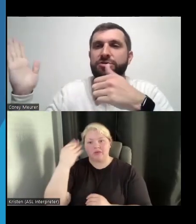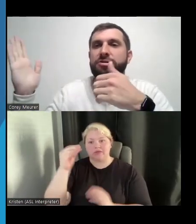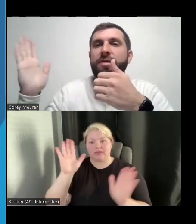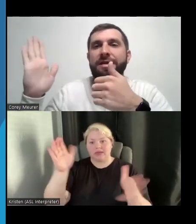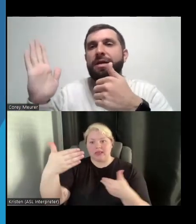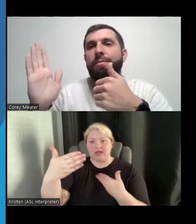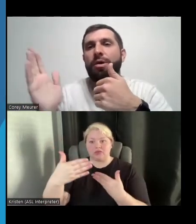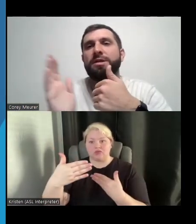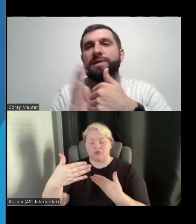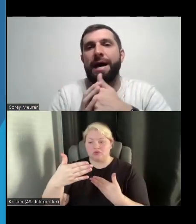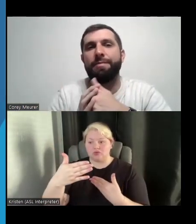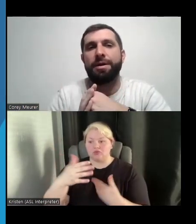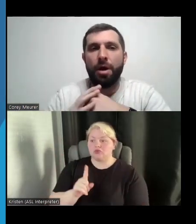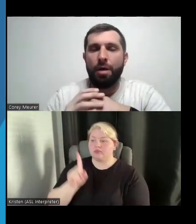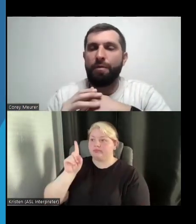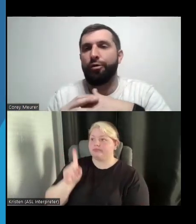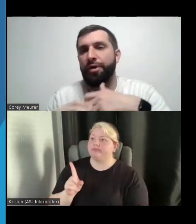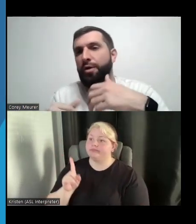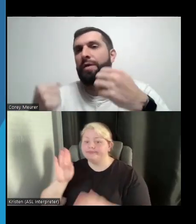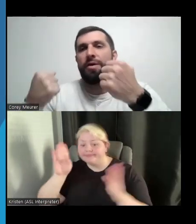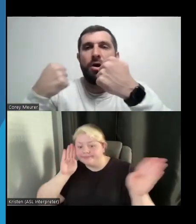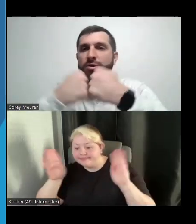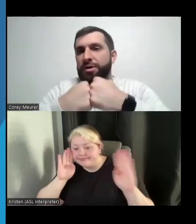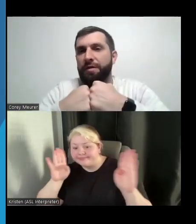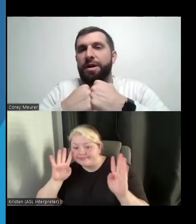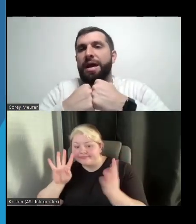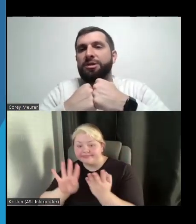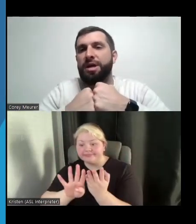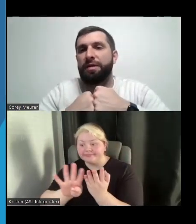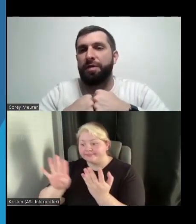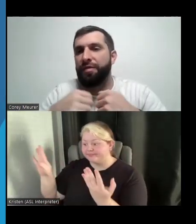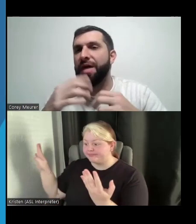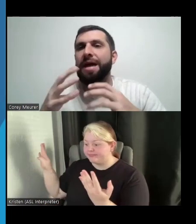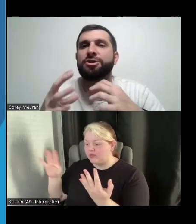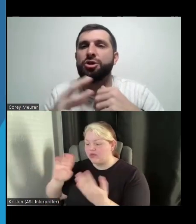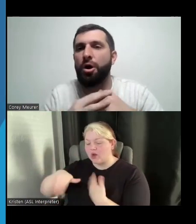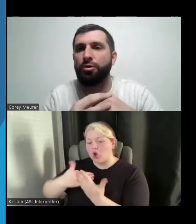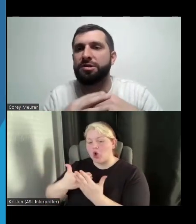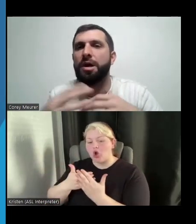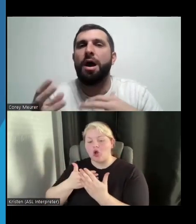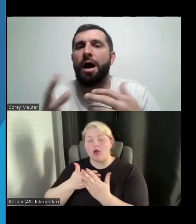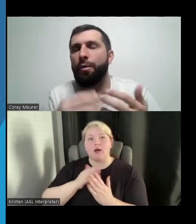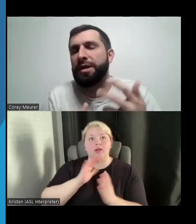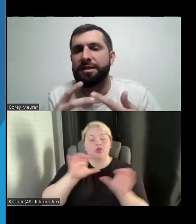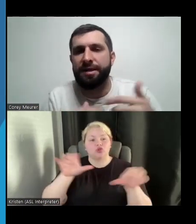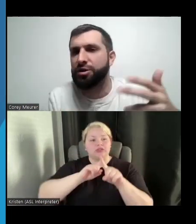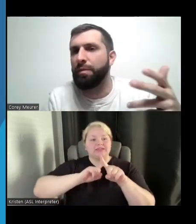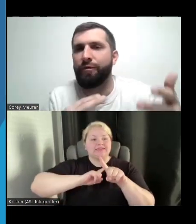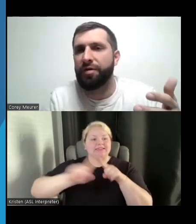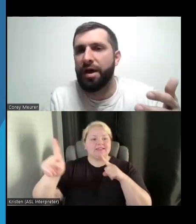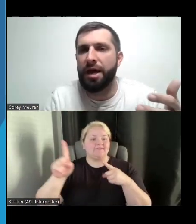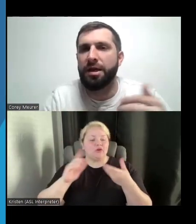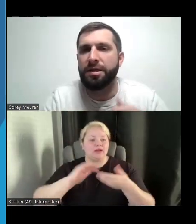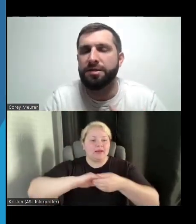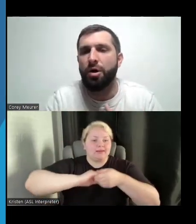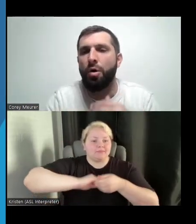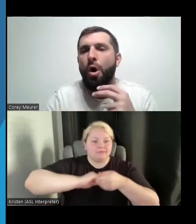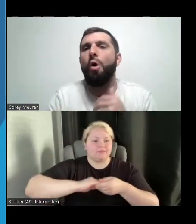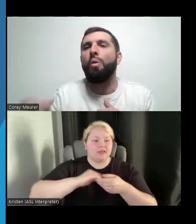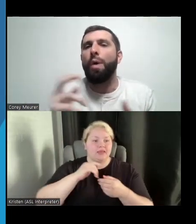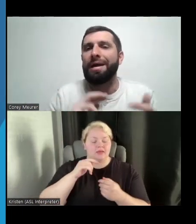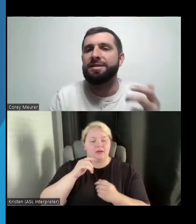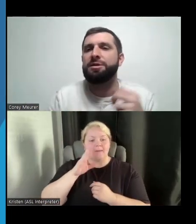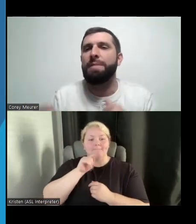whole class usually lines up one at a time. And before they go in, they all do a different handshake that they chose with that teacher before they headed in.